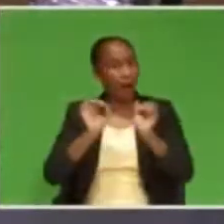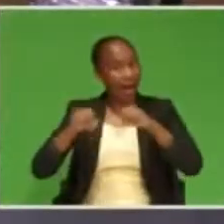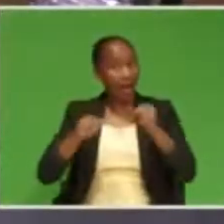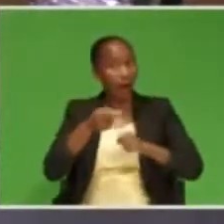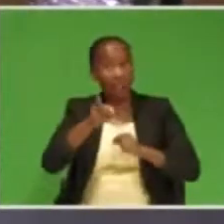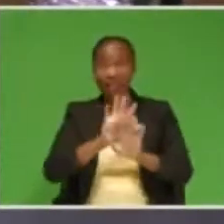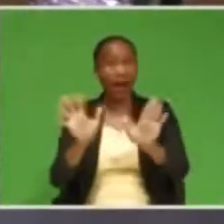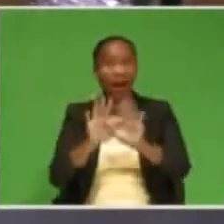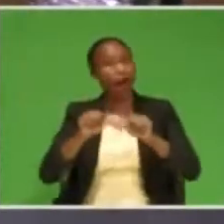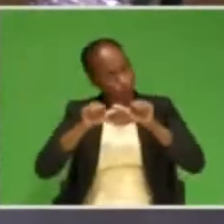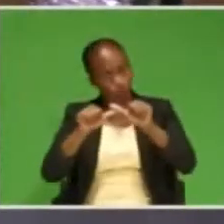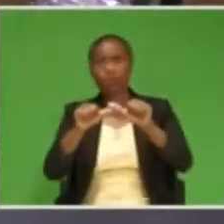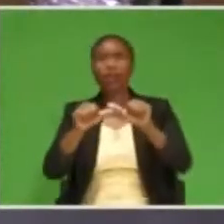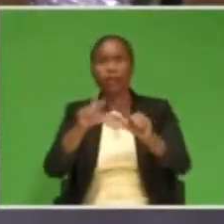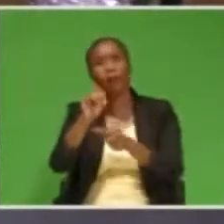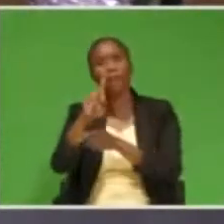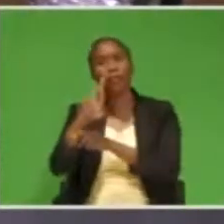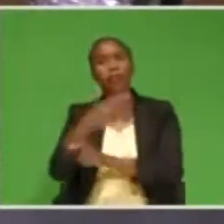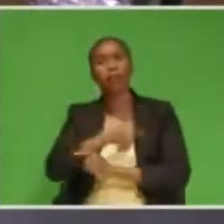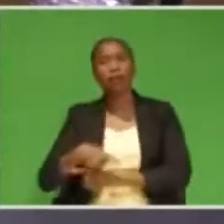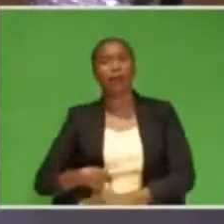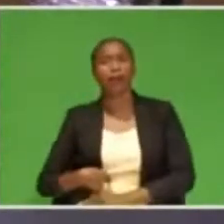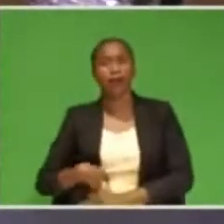Mr. President. Proceed.